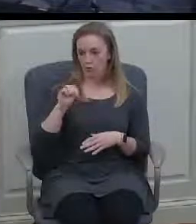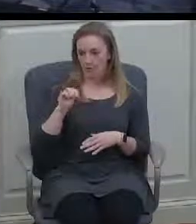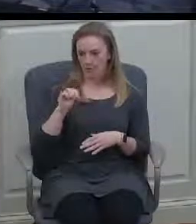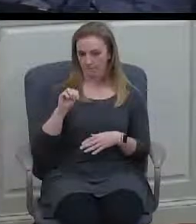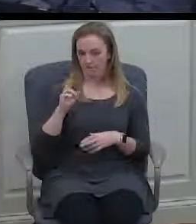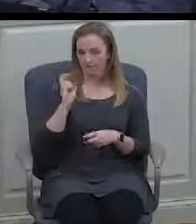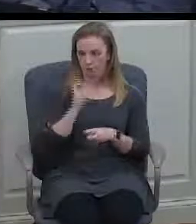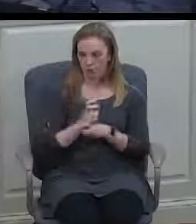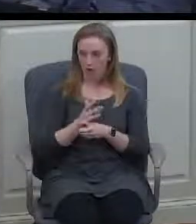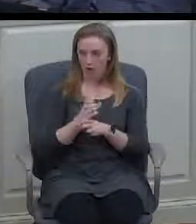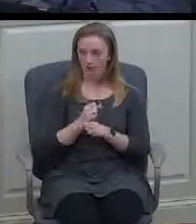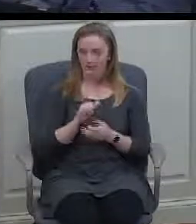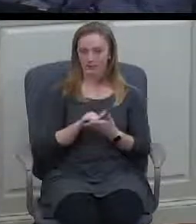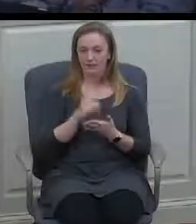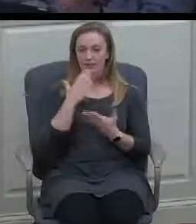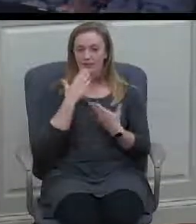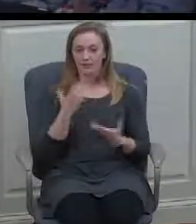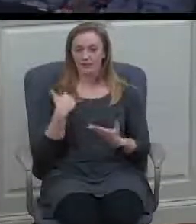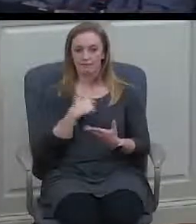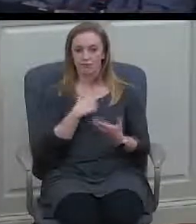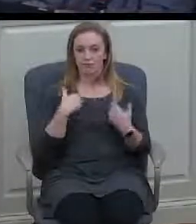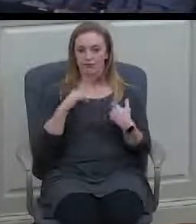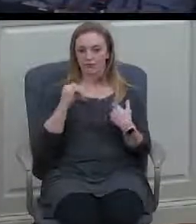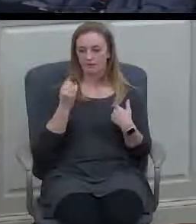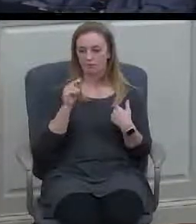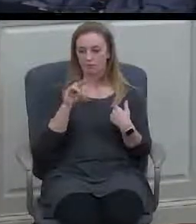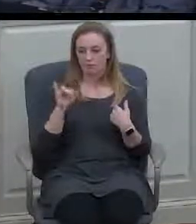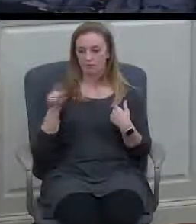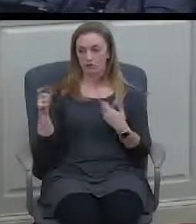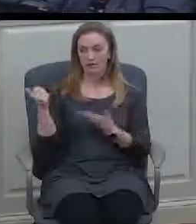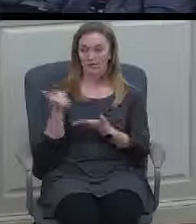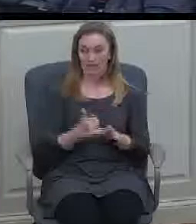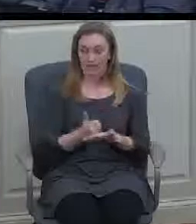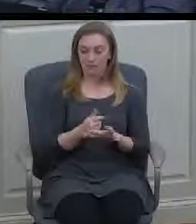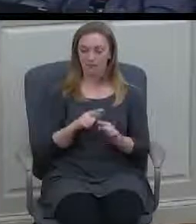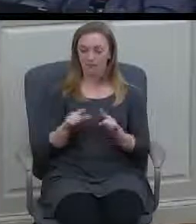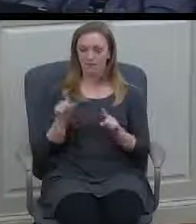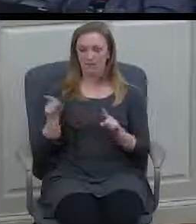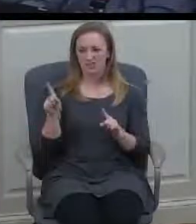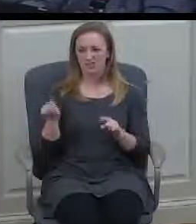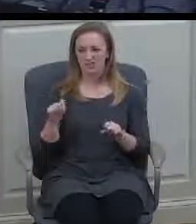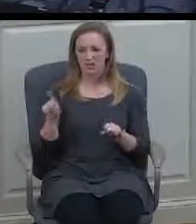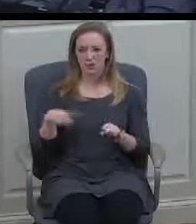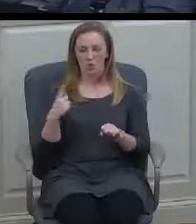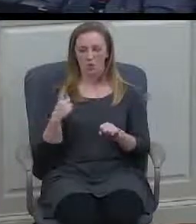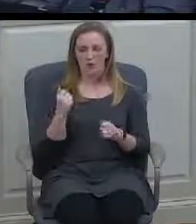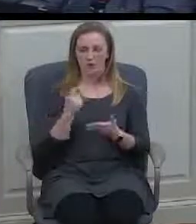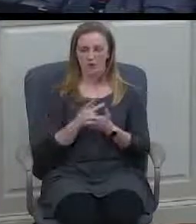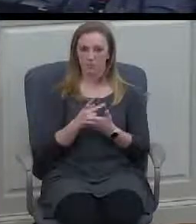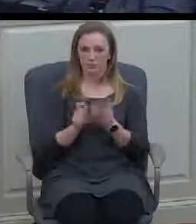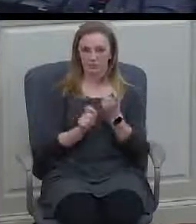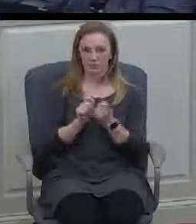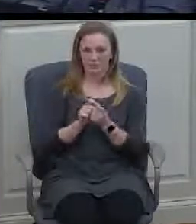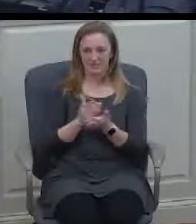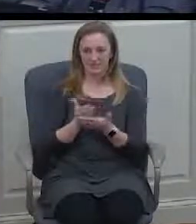needed. Yeah. Thankfully, we have Joni, and she helps with that a lot, but there's only so much she can approve as staff. So when we have to have a meeting, we have to have 4 of those 7,